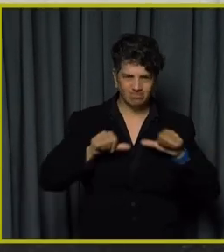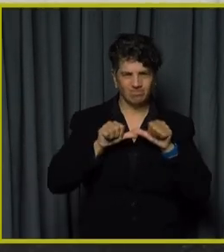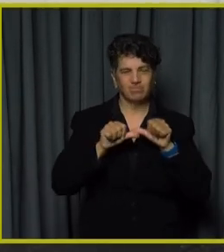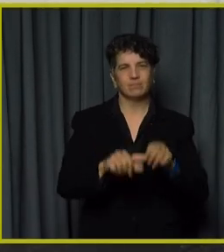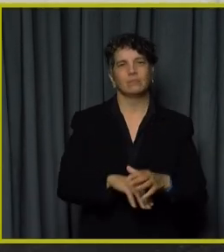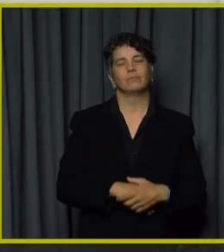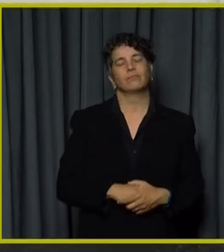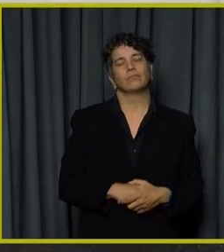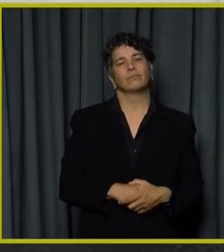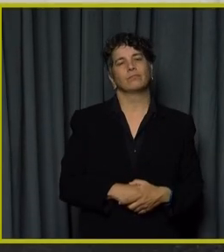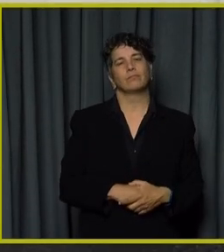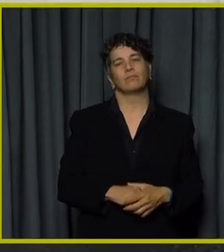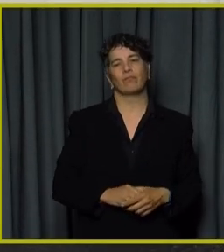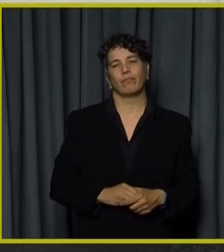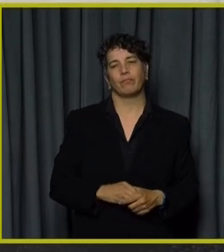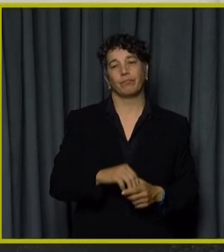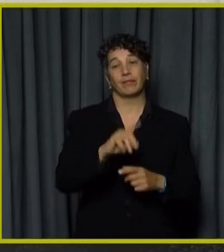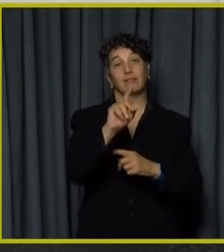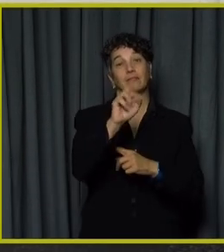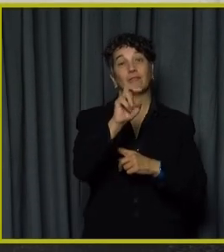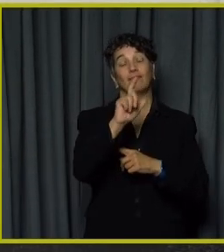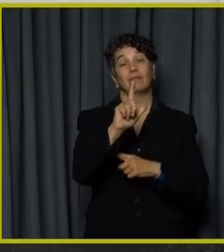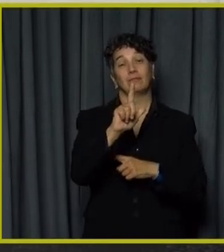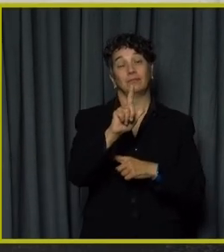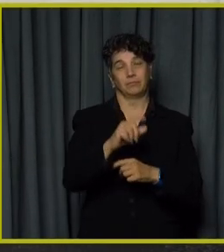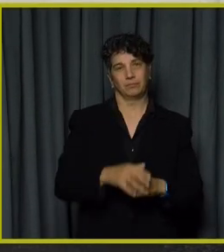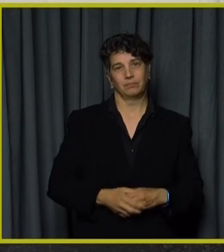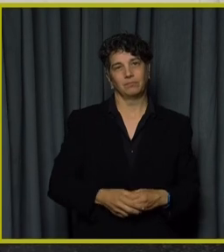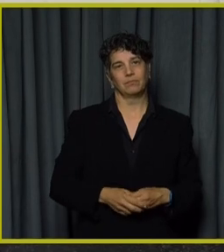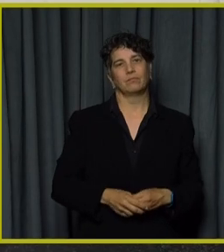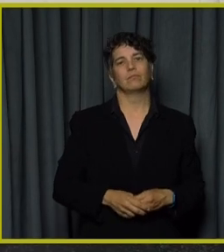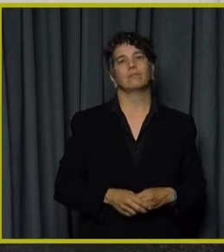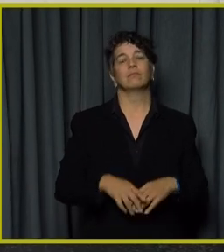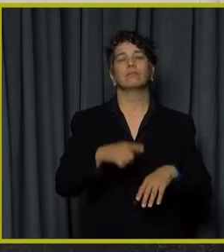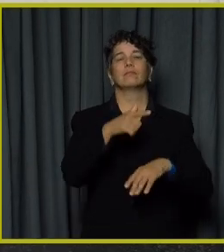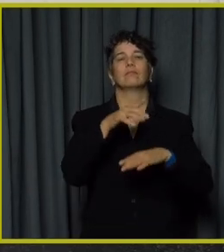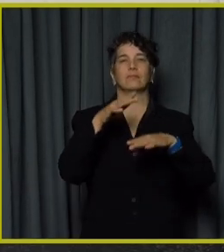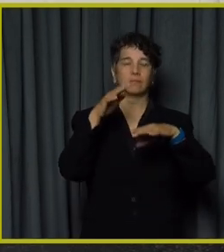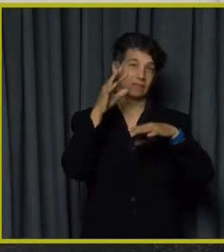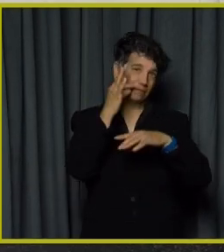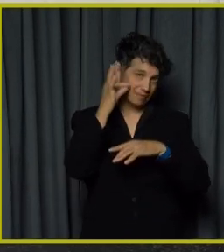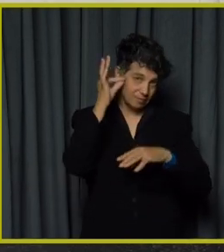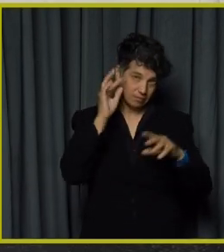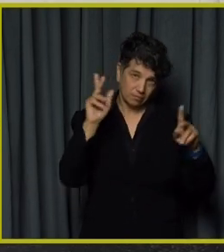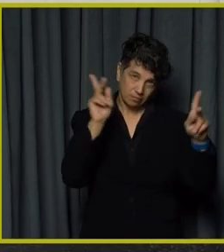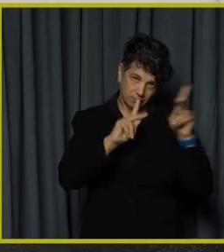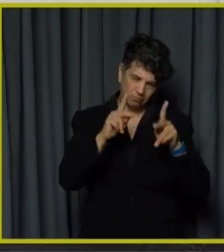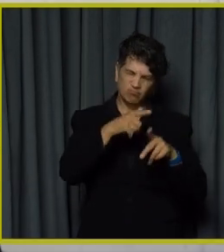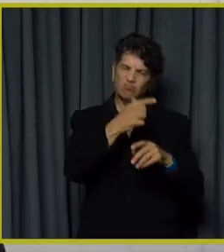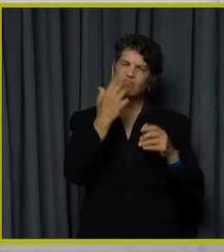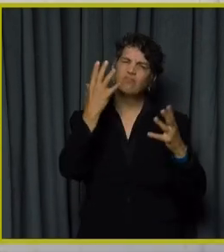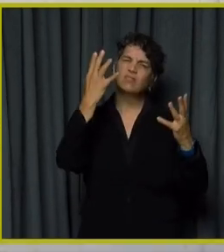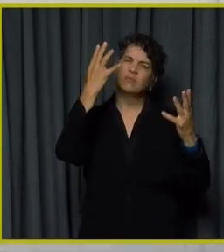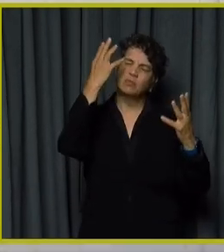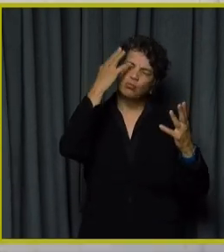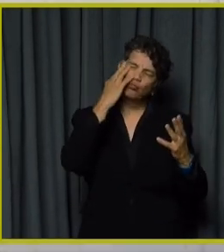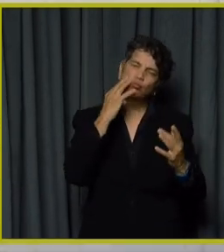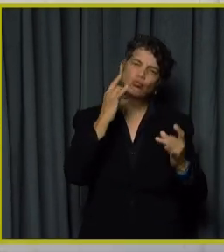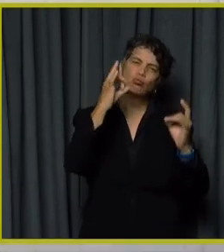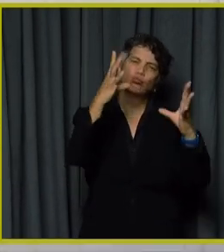Yad-e She'e Daryl Marx. Indigenous people have experienced generations of violence from the first chapter of this nation's